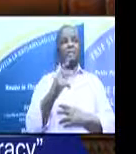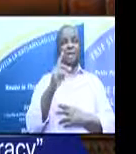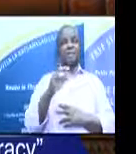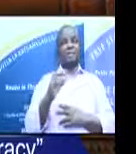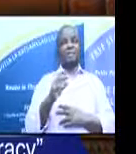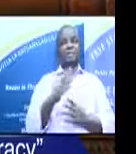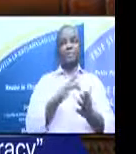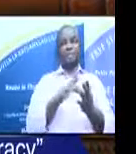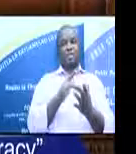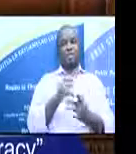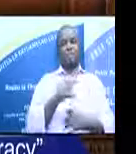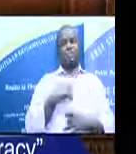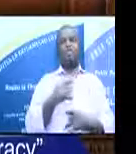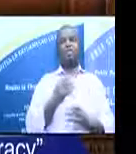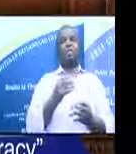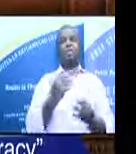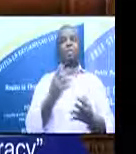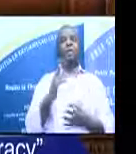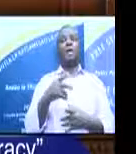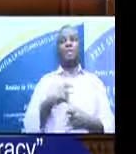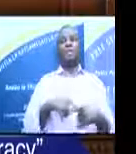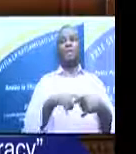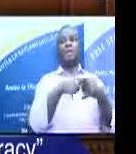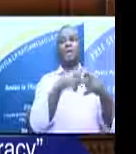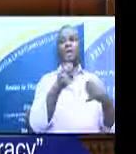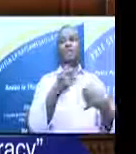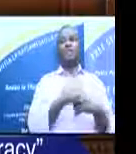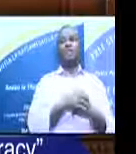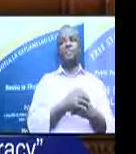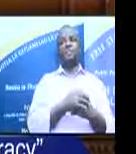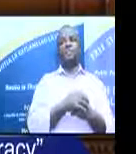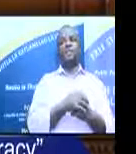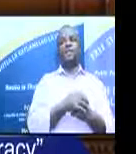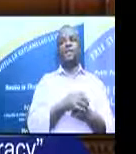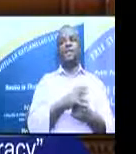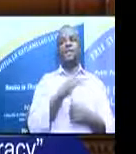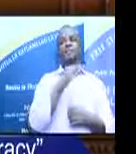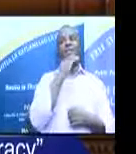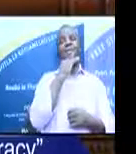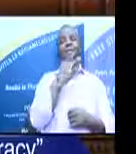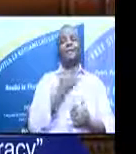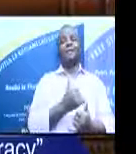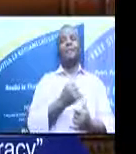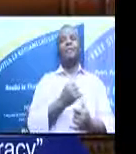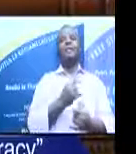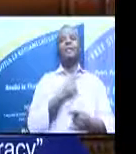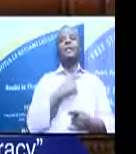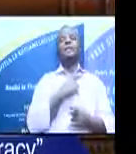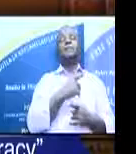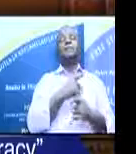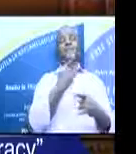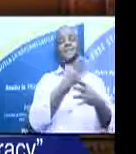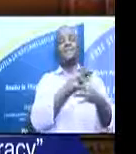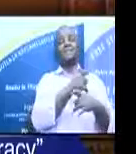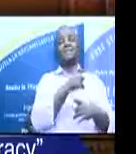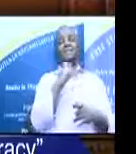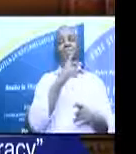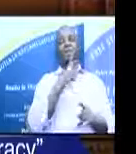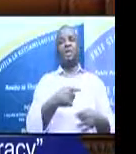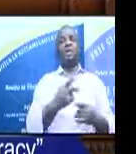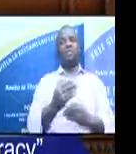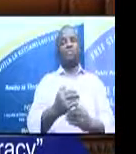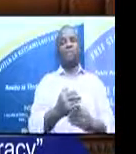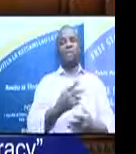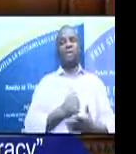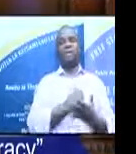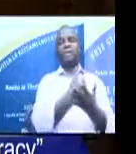26% vacant positions are now frozen. So no relief for the already overworked staff in the near